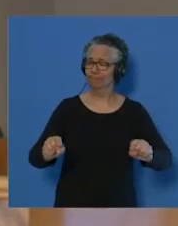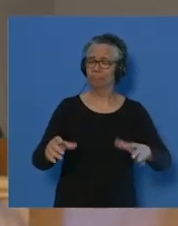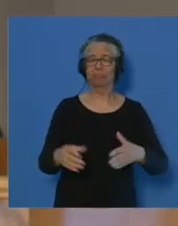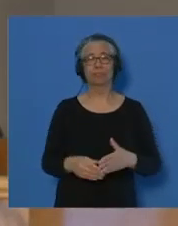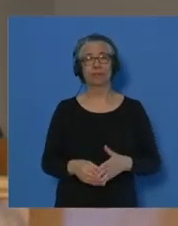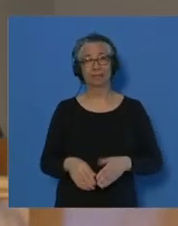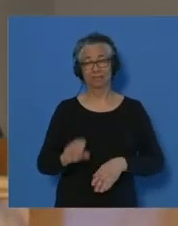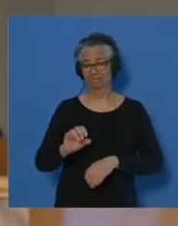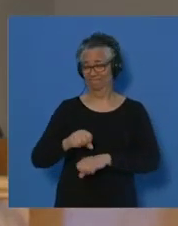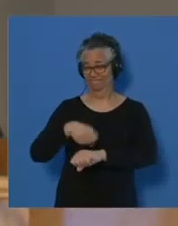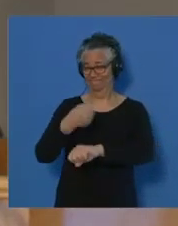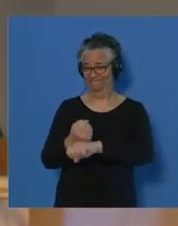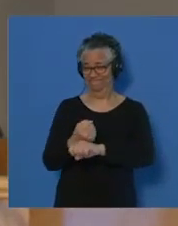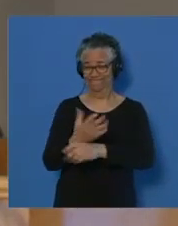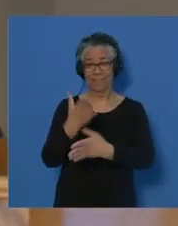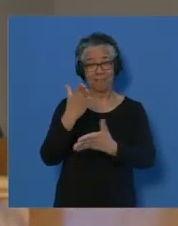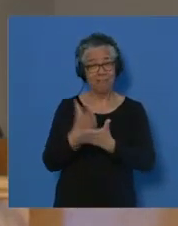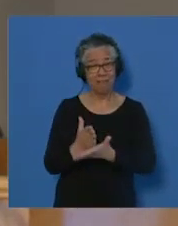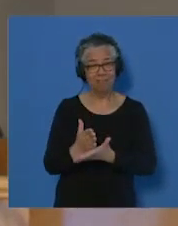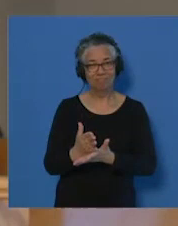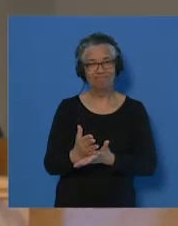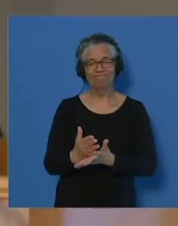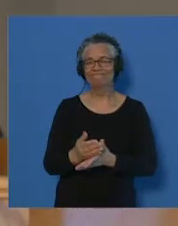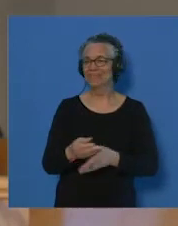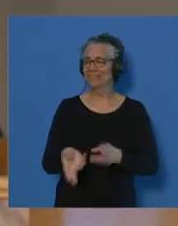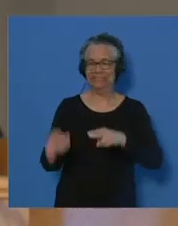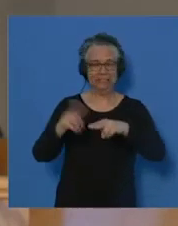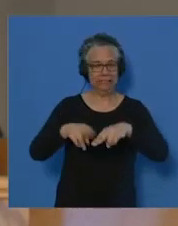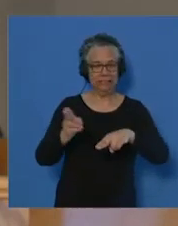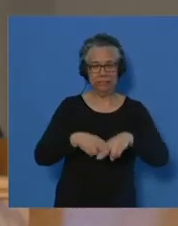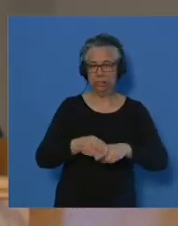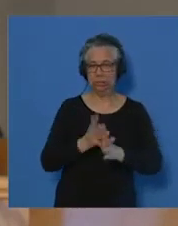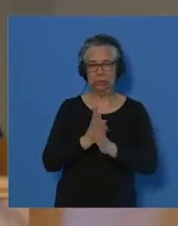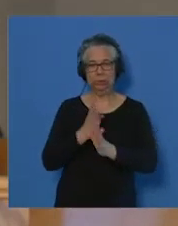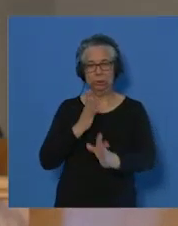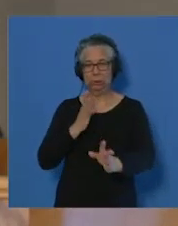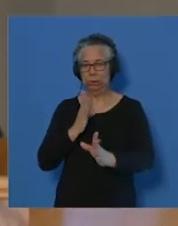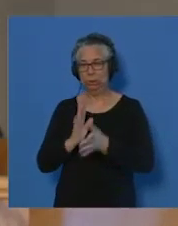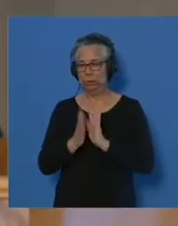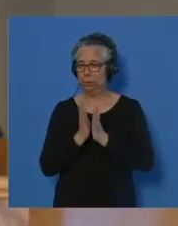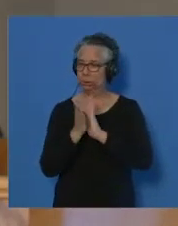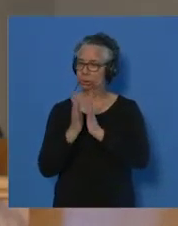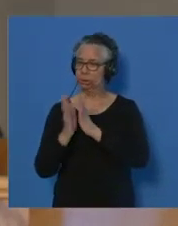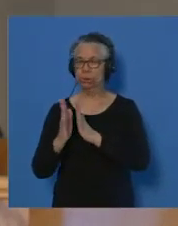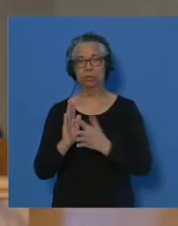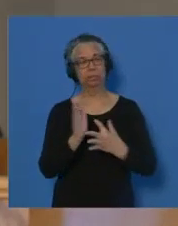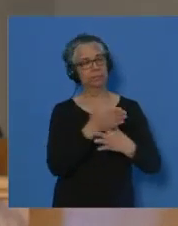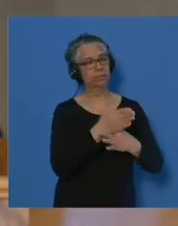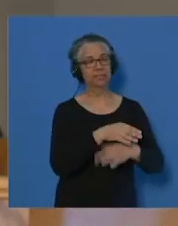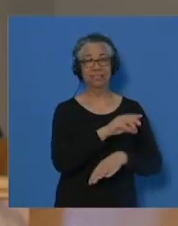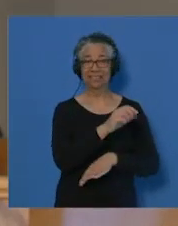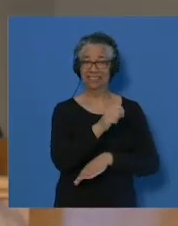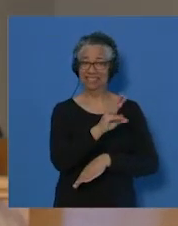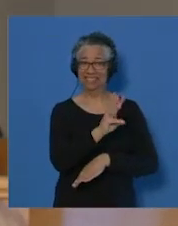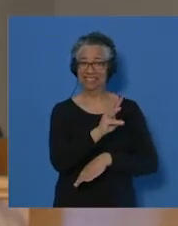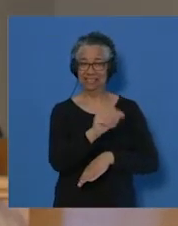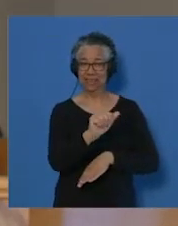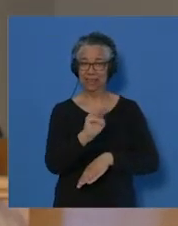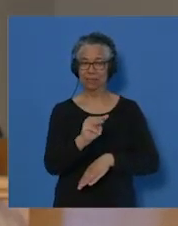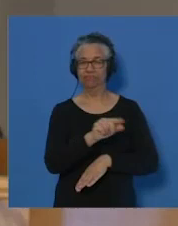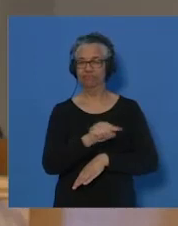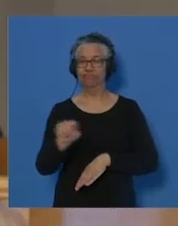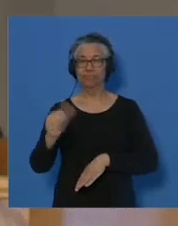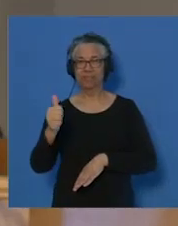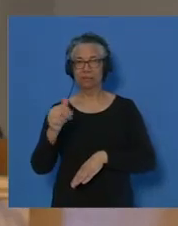shelter-in-place regulations were released, there is increased traffic on the road between 6 a.m. and 10 p.m. Excessive